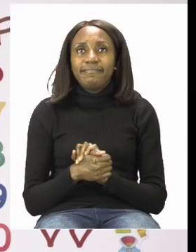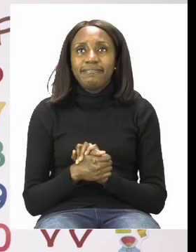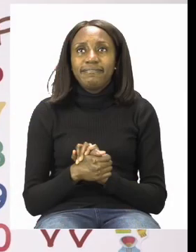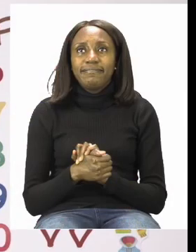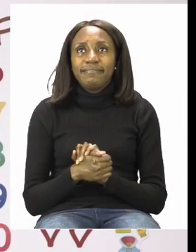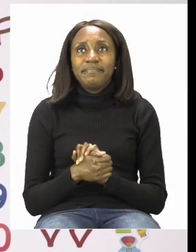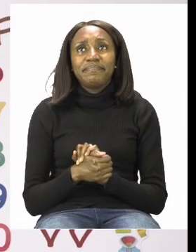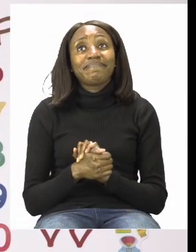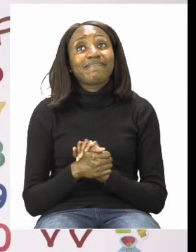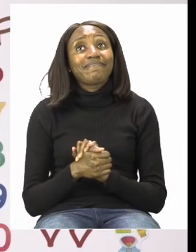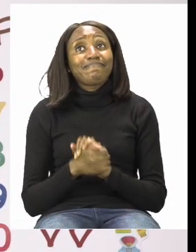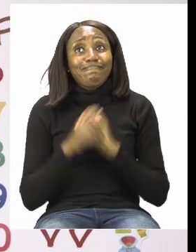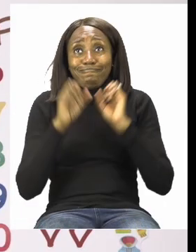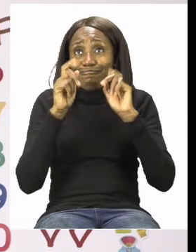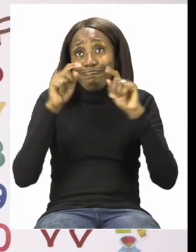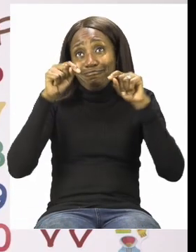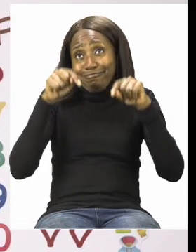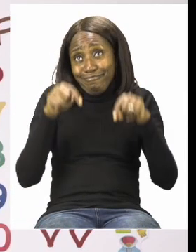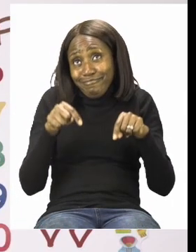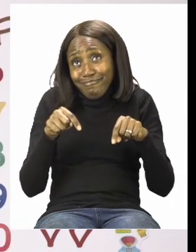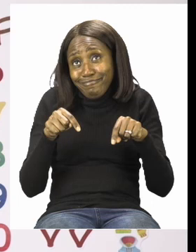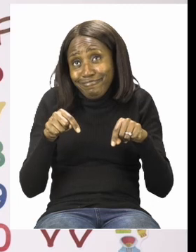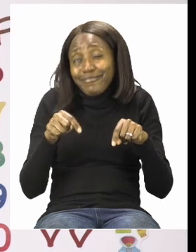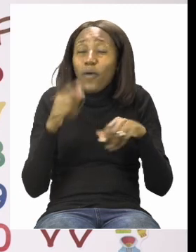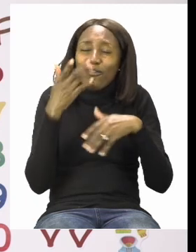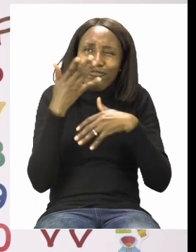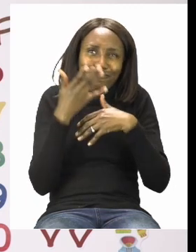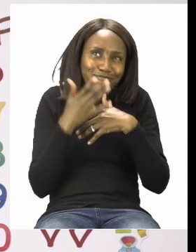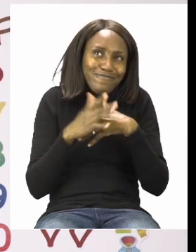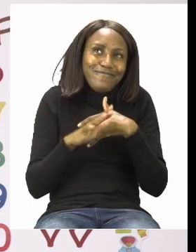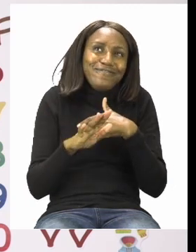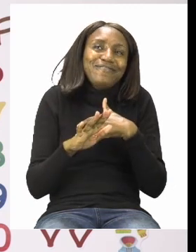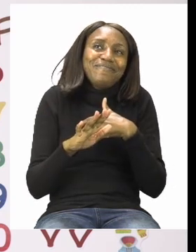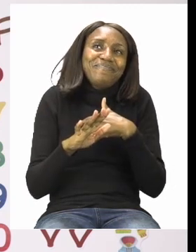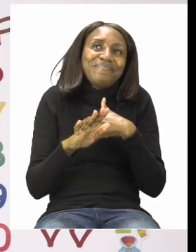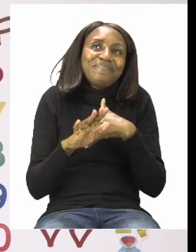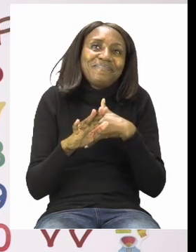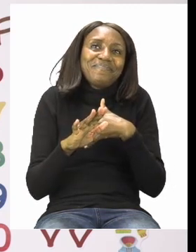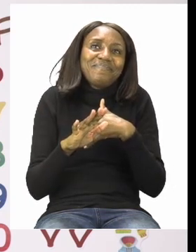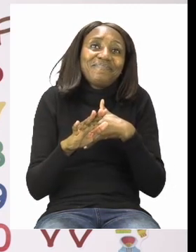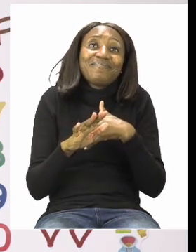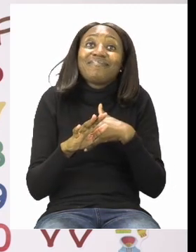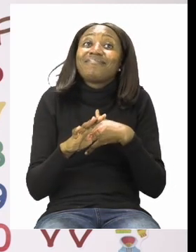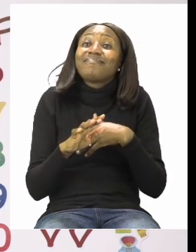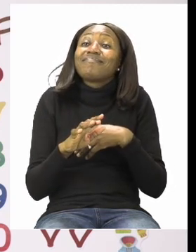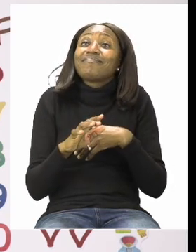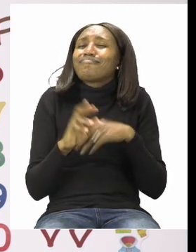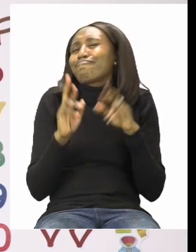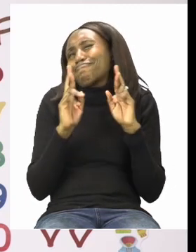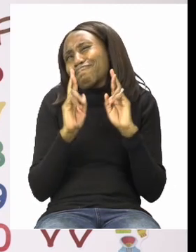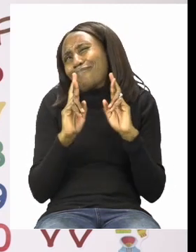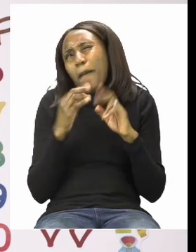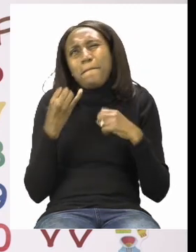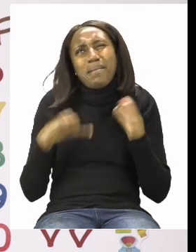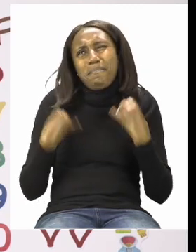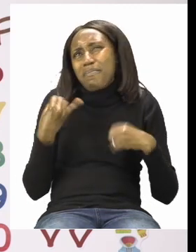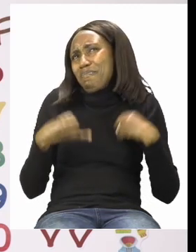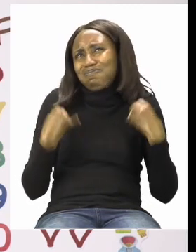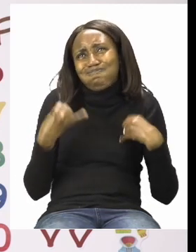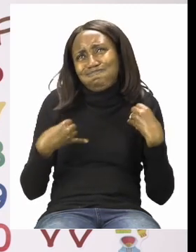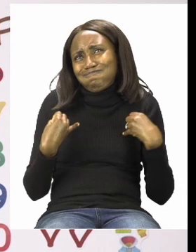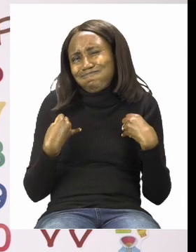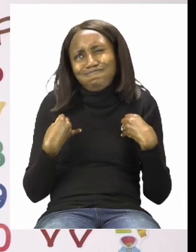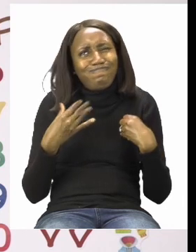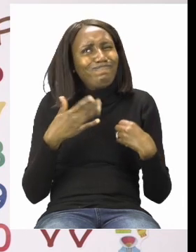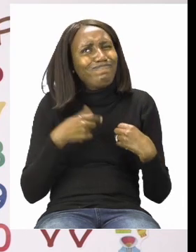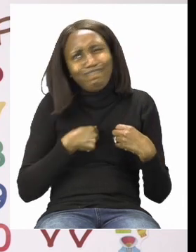Boys and girls, we have now come to the end of our lesson, but I hope you had fun. I know I